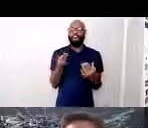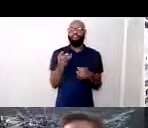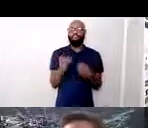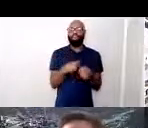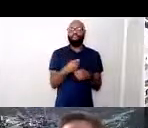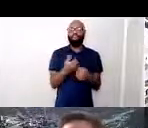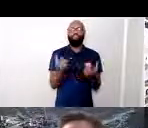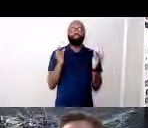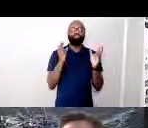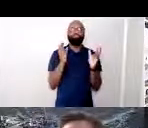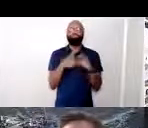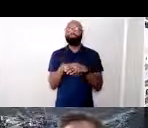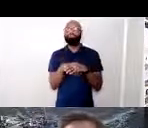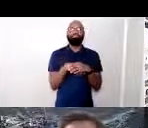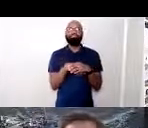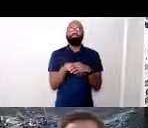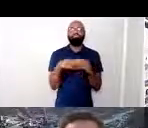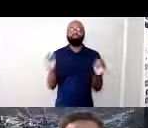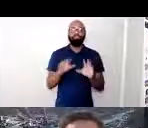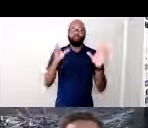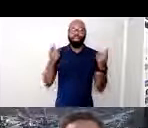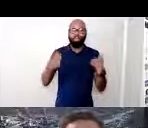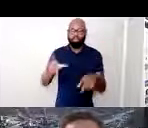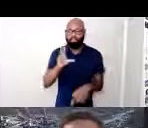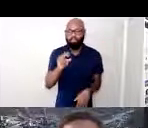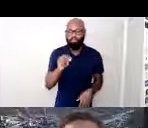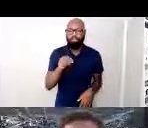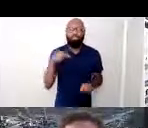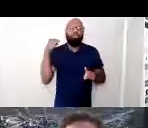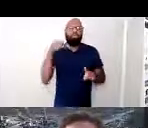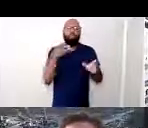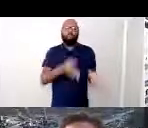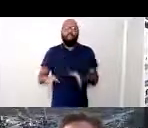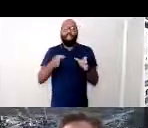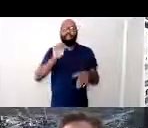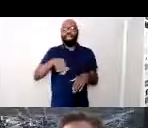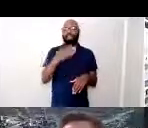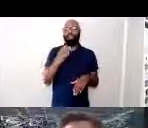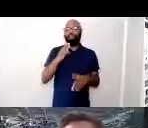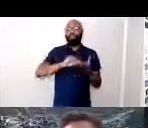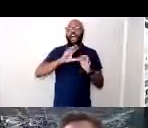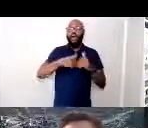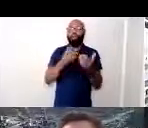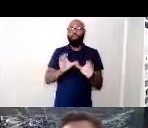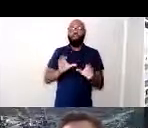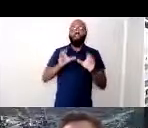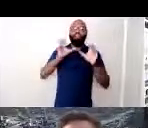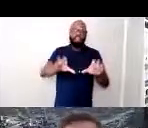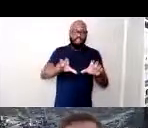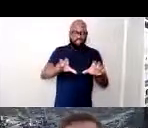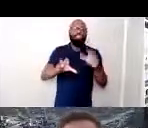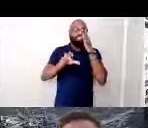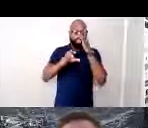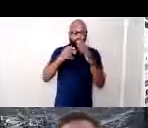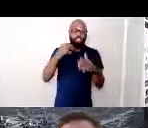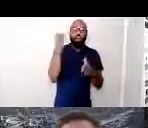the plan. But like I said, the plan is kind of that blueprint for how we're going to invest in the arts and creative ecosystem. And I'll